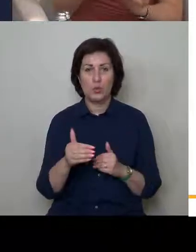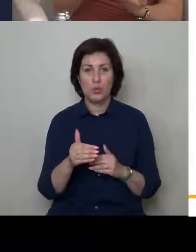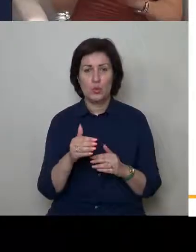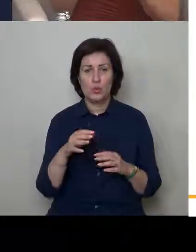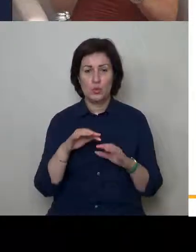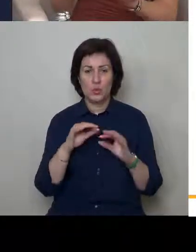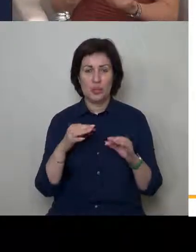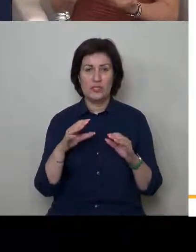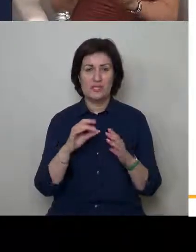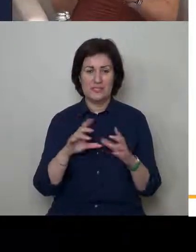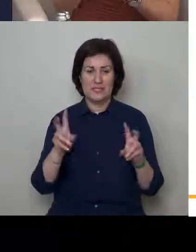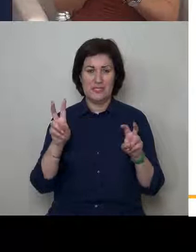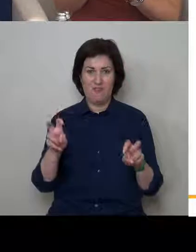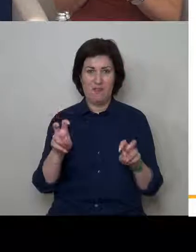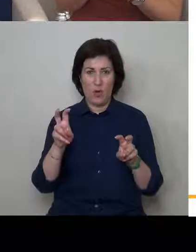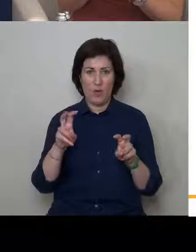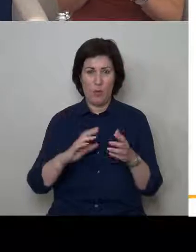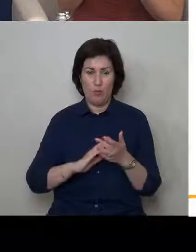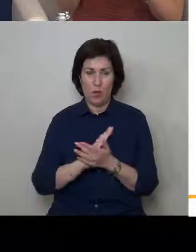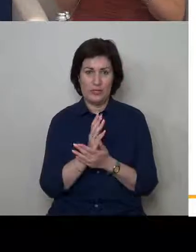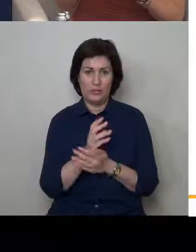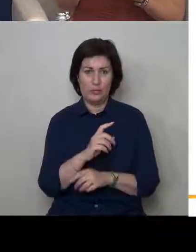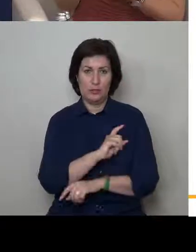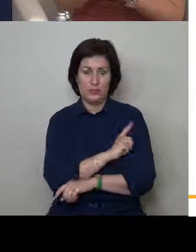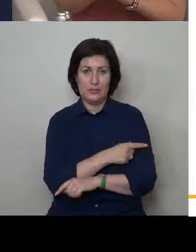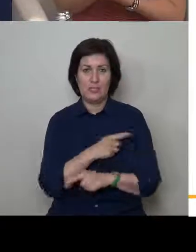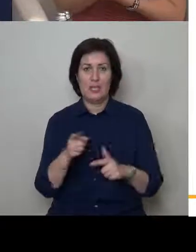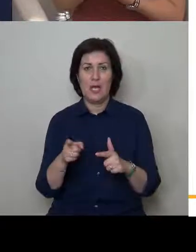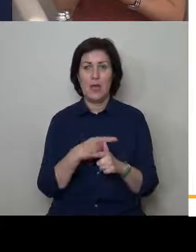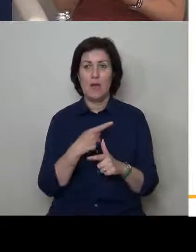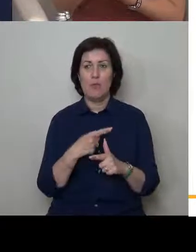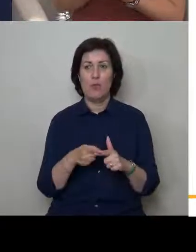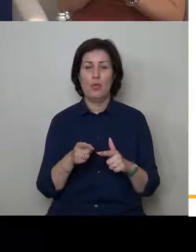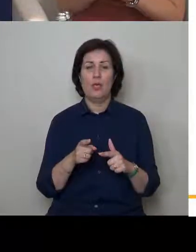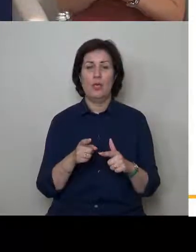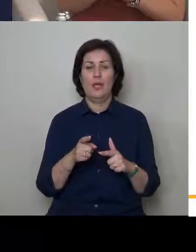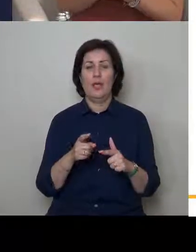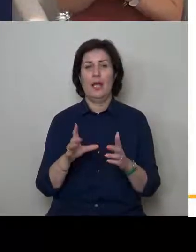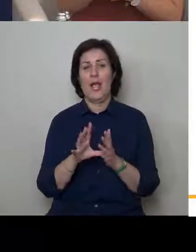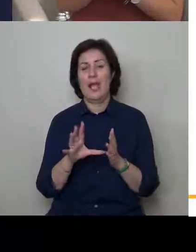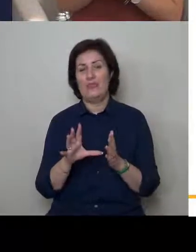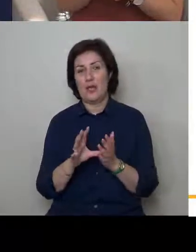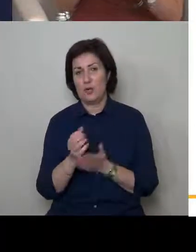before, well, when you had logos of political parties